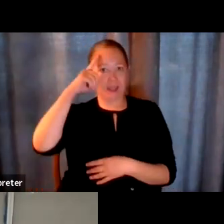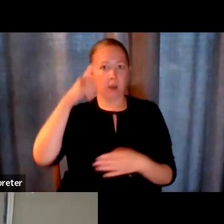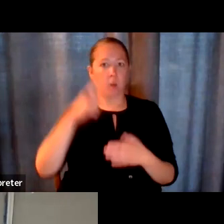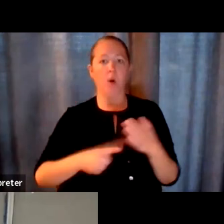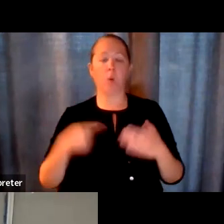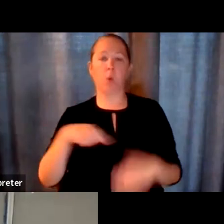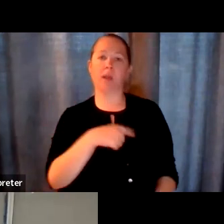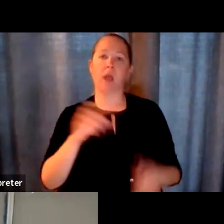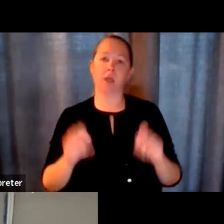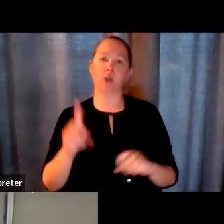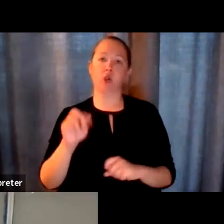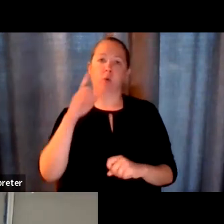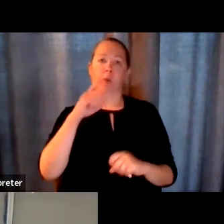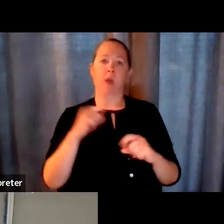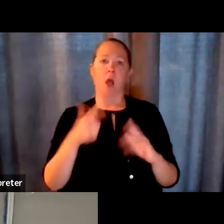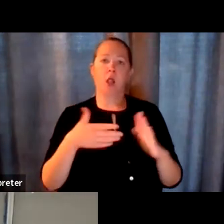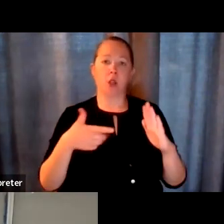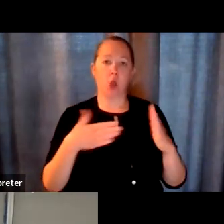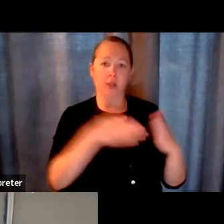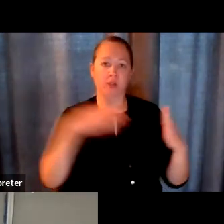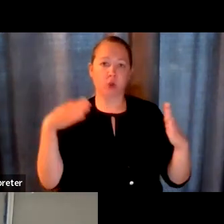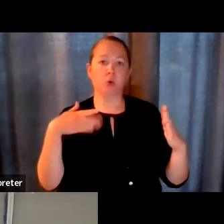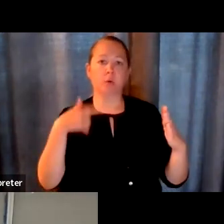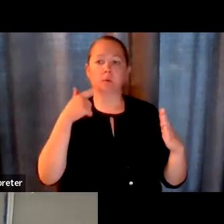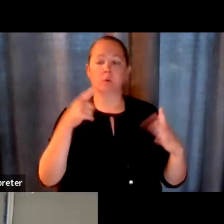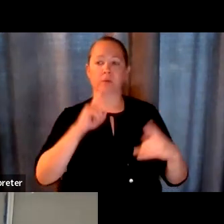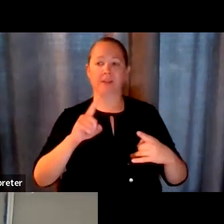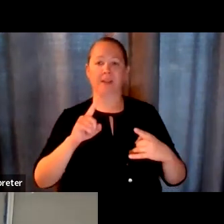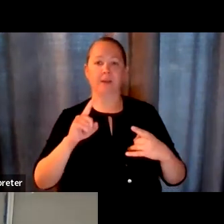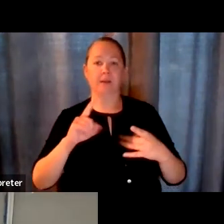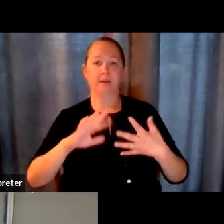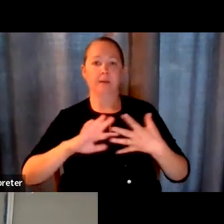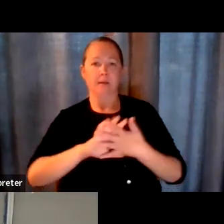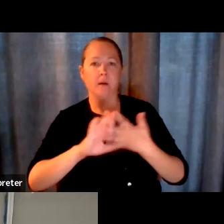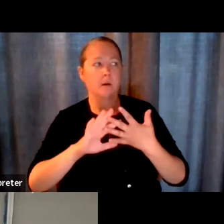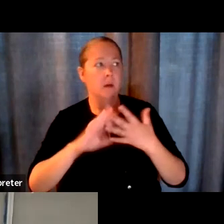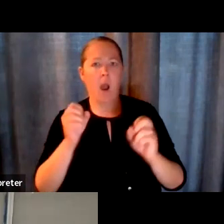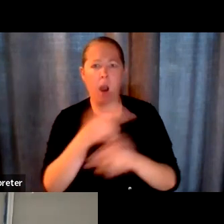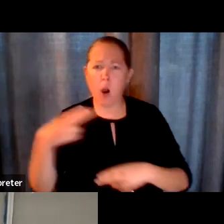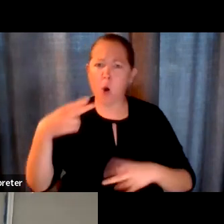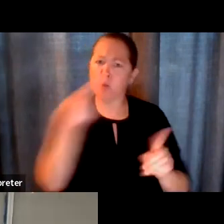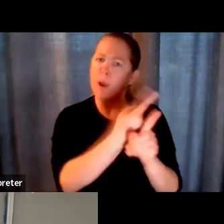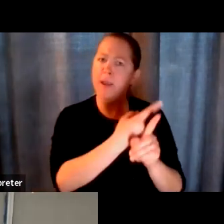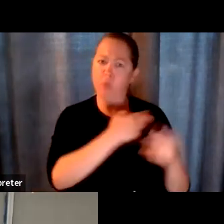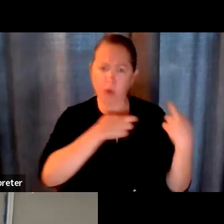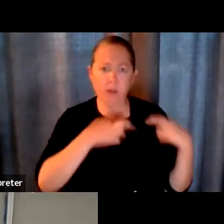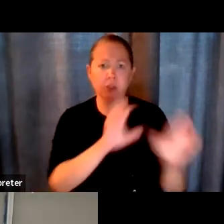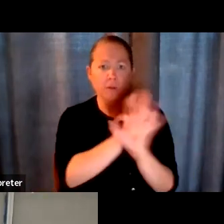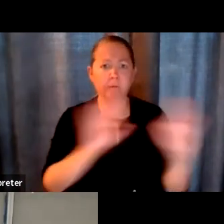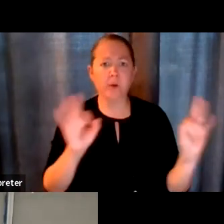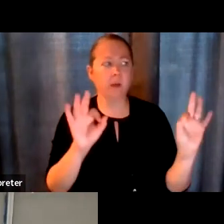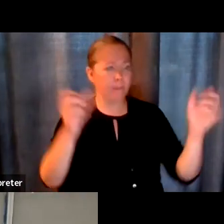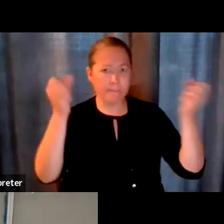is really muddy the waters about what is really, oh, right, religious freedom belongs to so